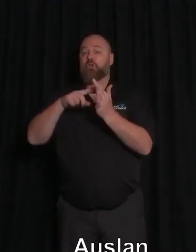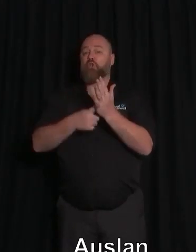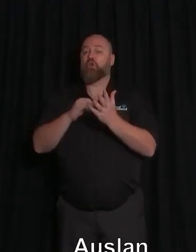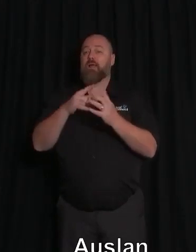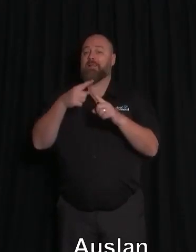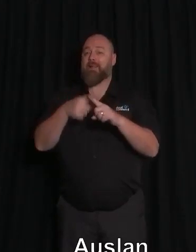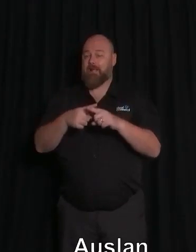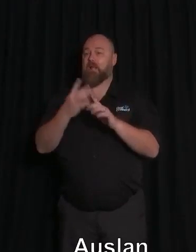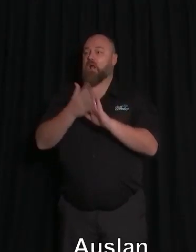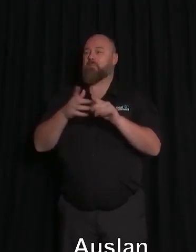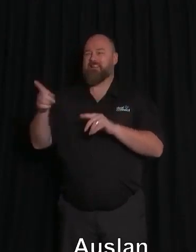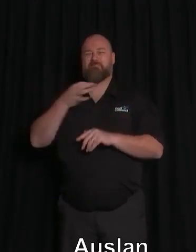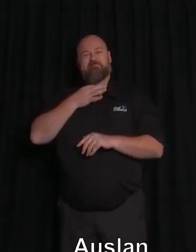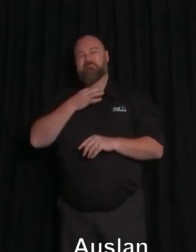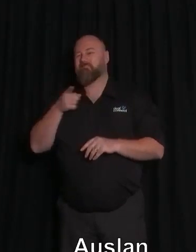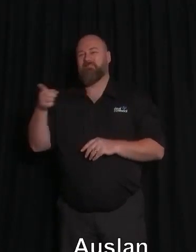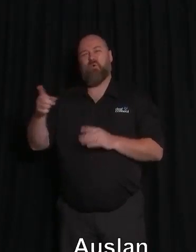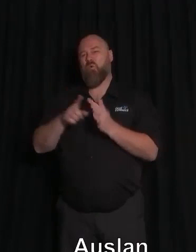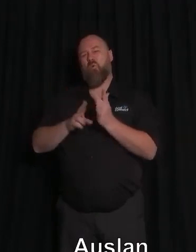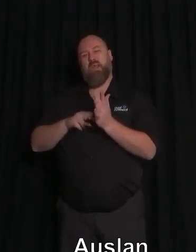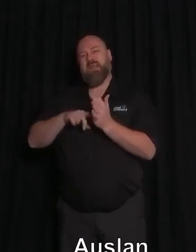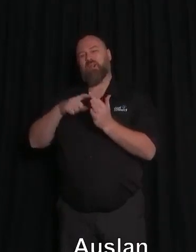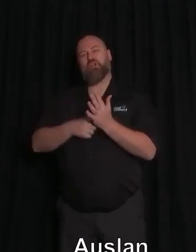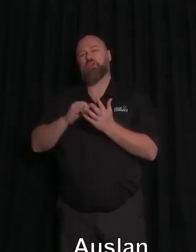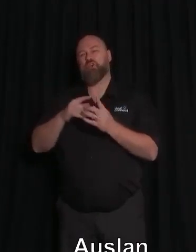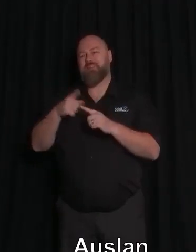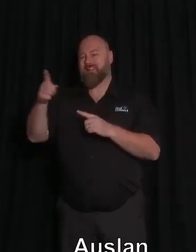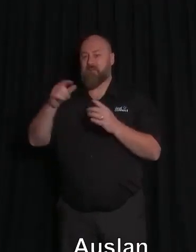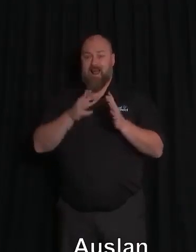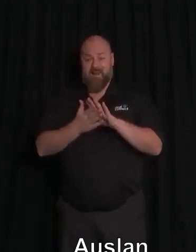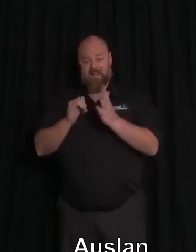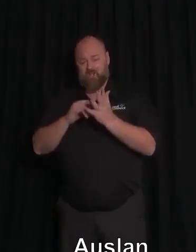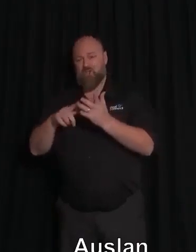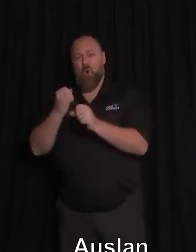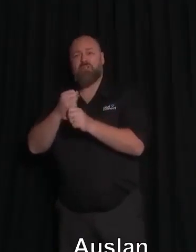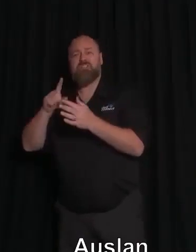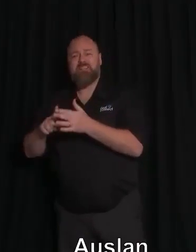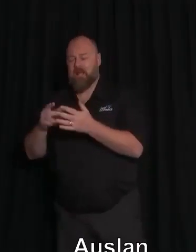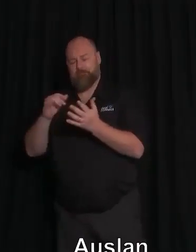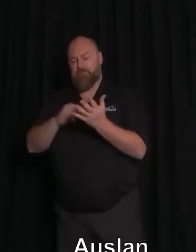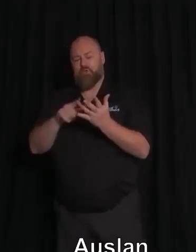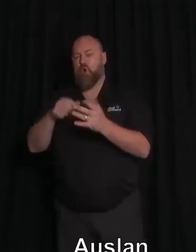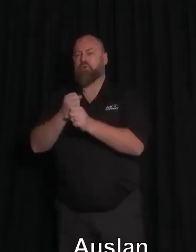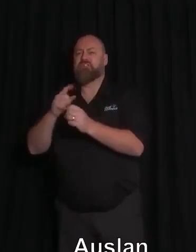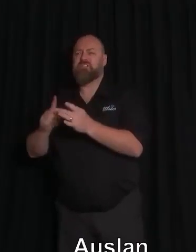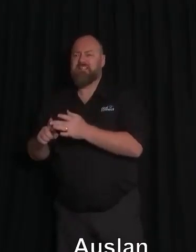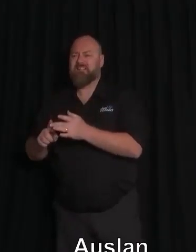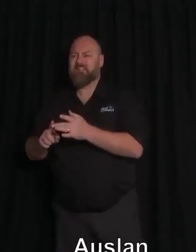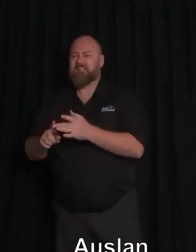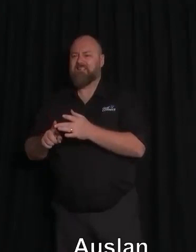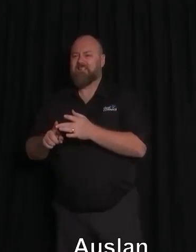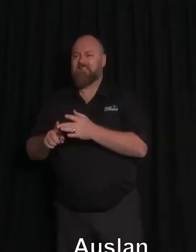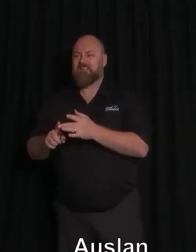by being seen as part of SOGI-esque issues, and hence possibly being criminalized. So not having